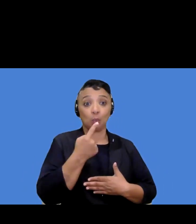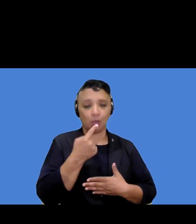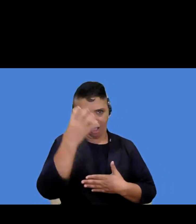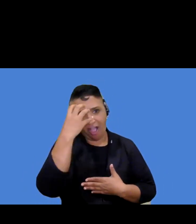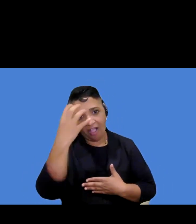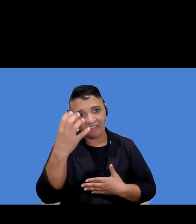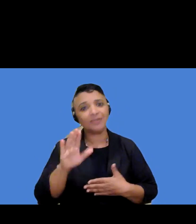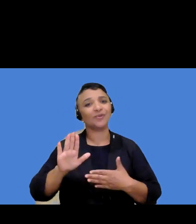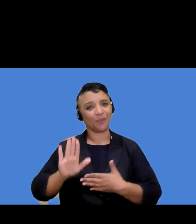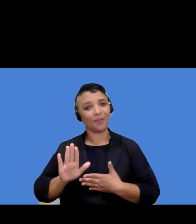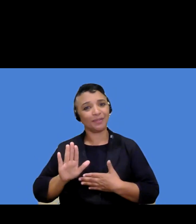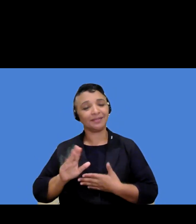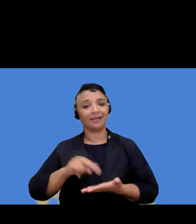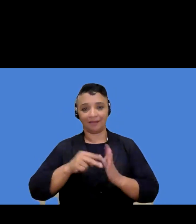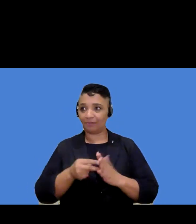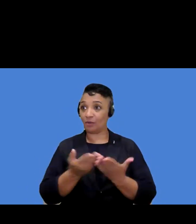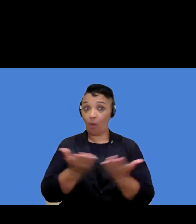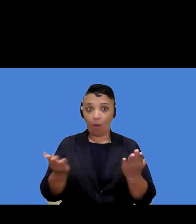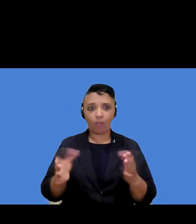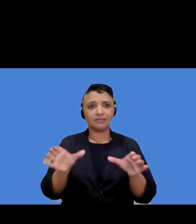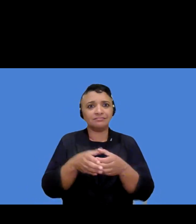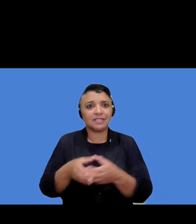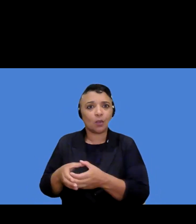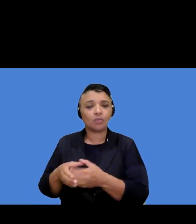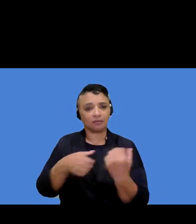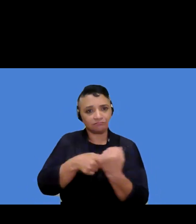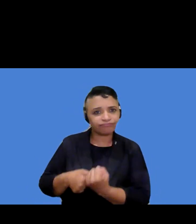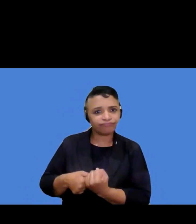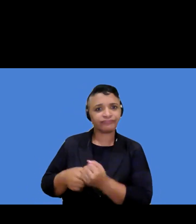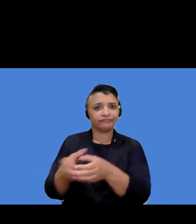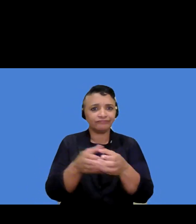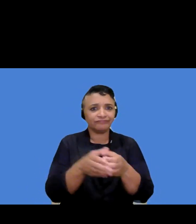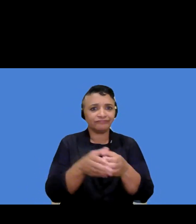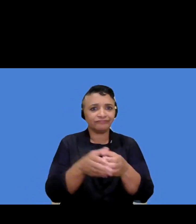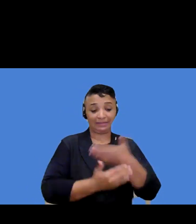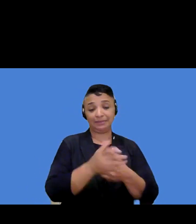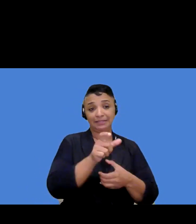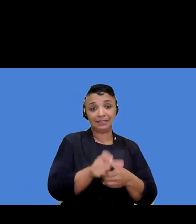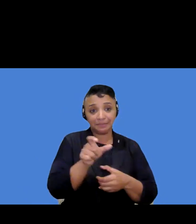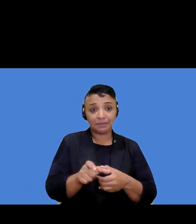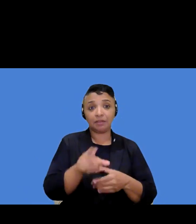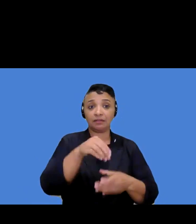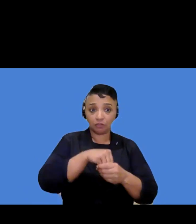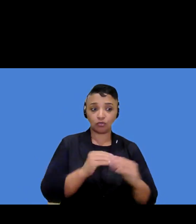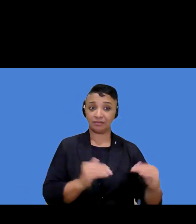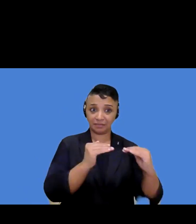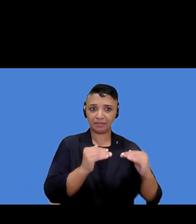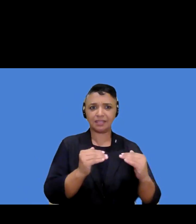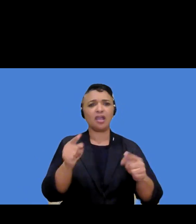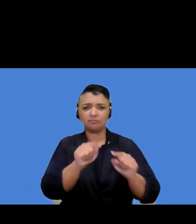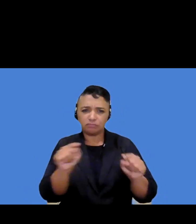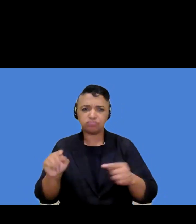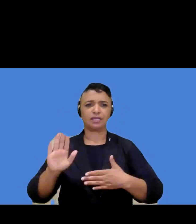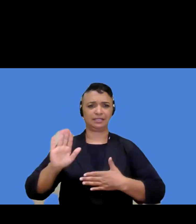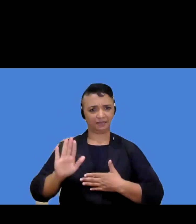government. It is a commitment from all the stakeholders, including people with disabilities from those respective countries. So I would say that it